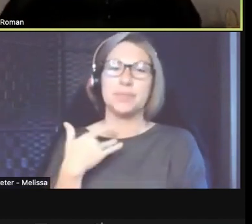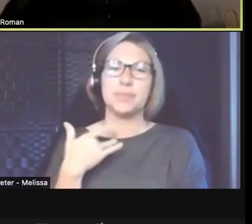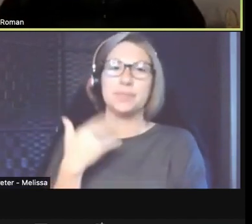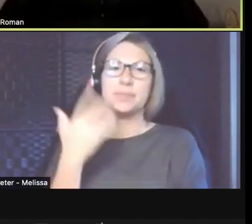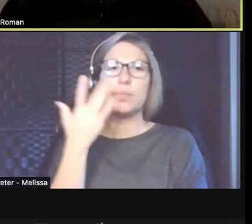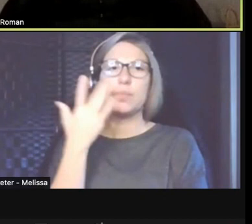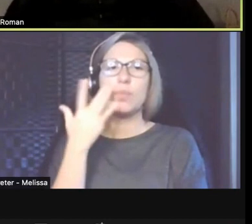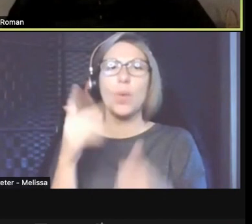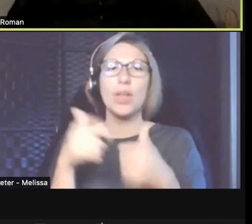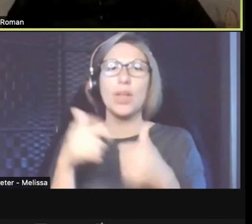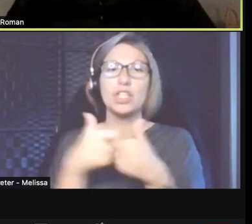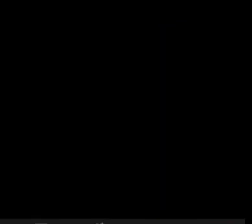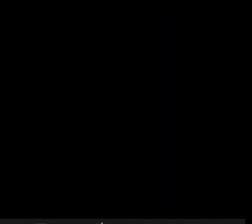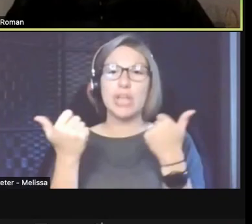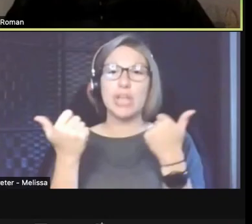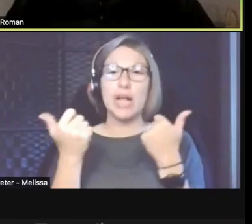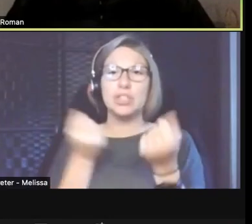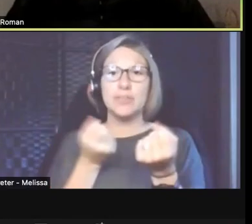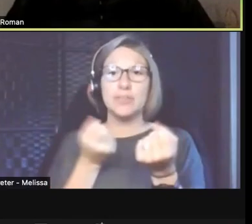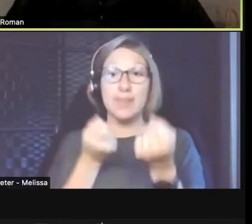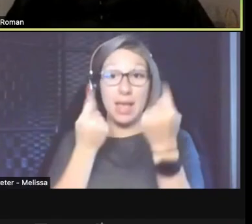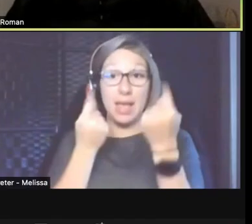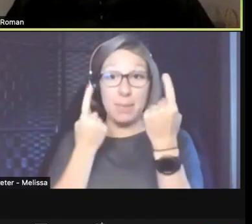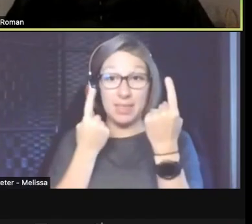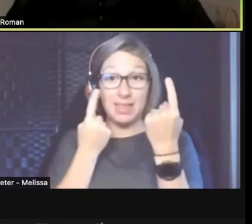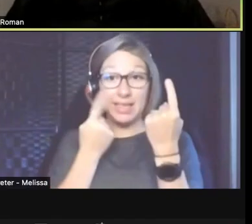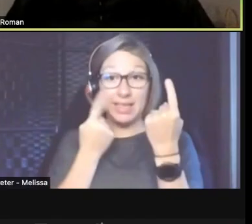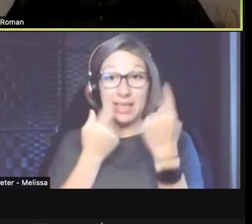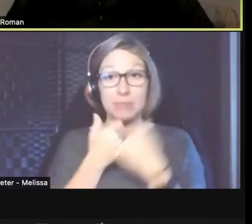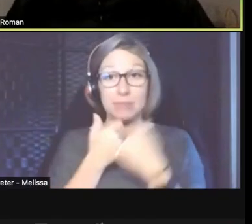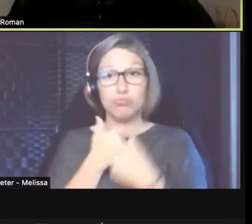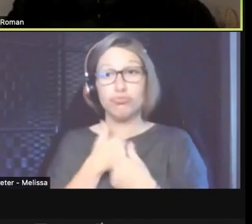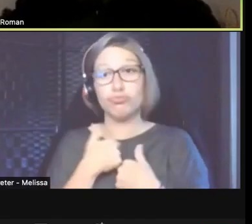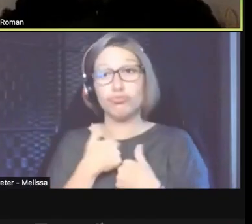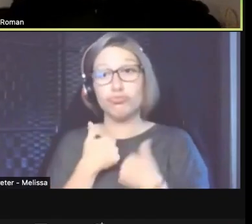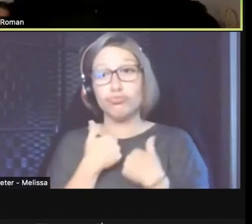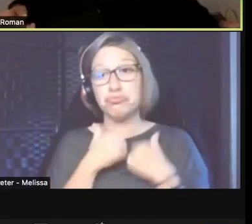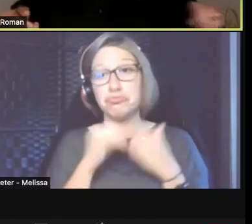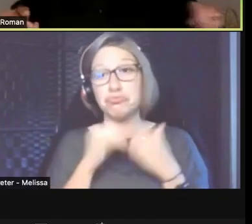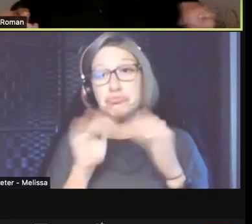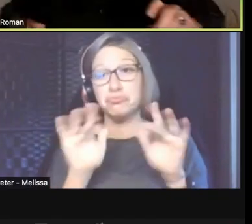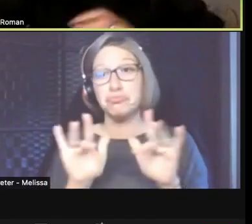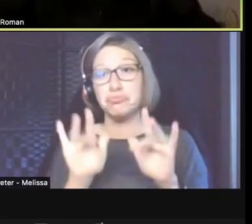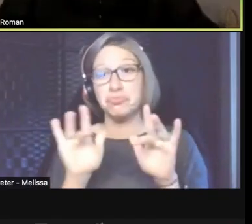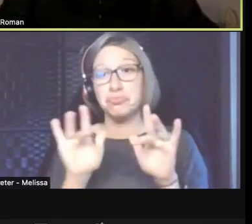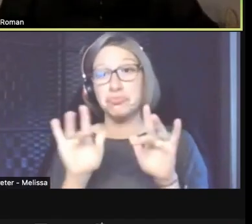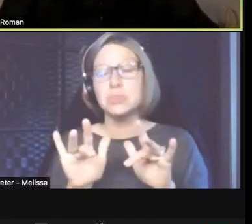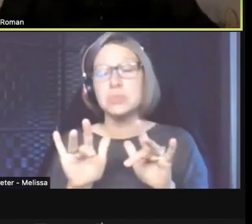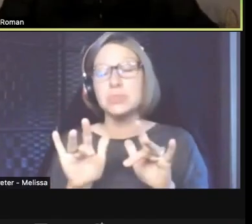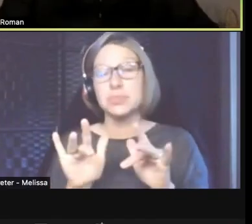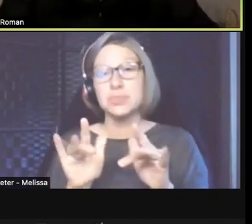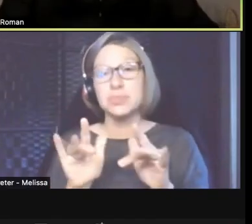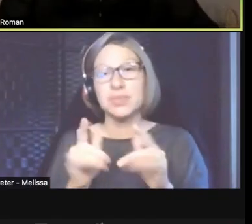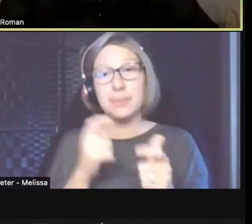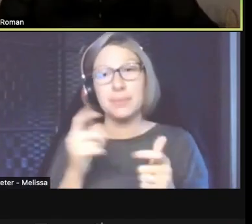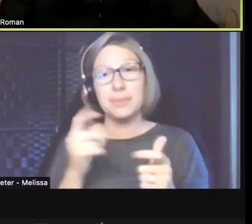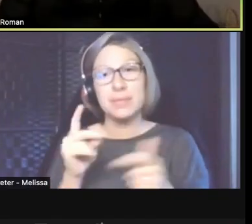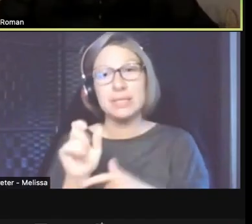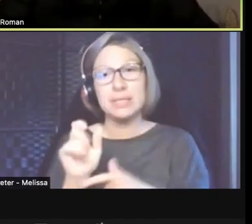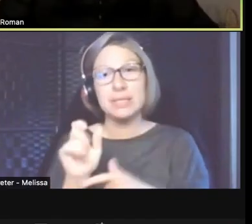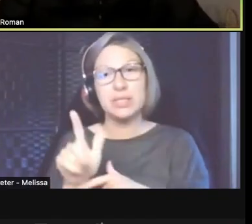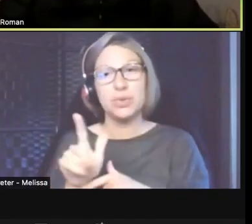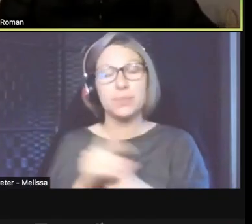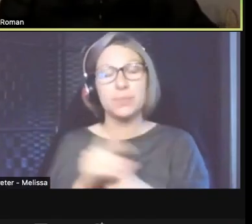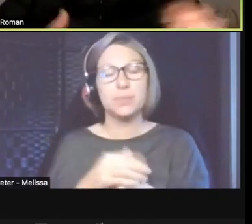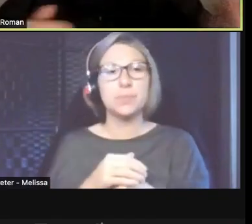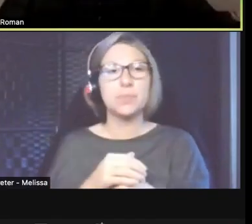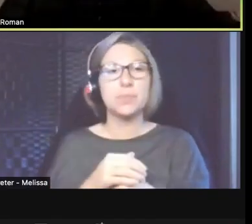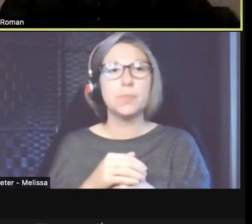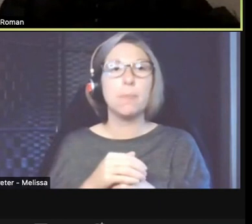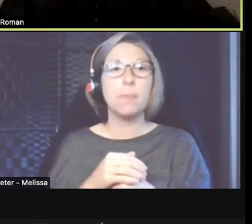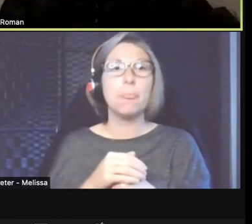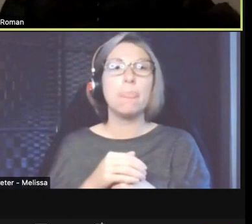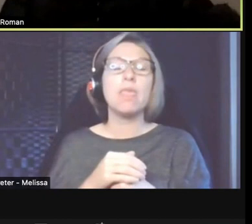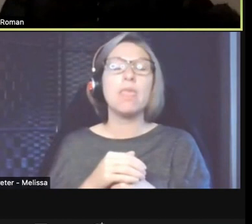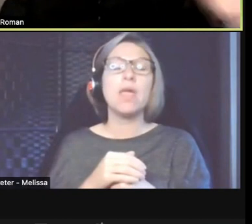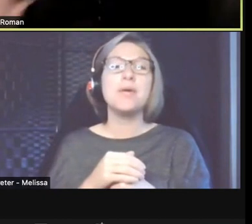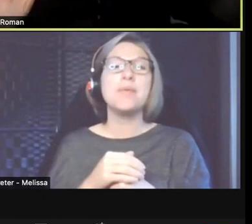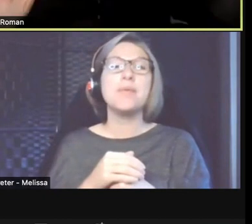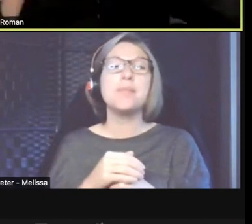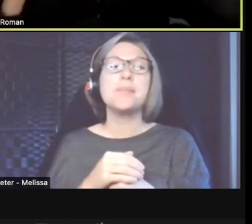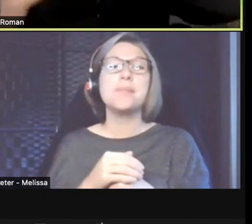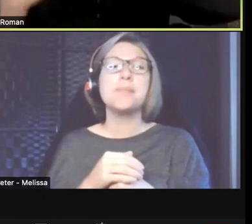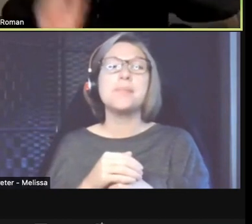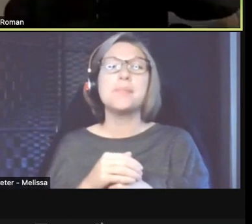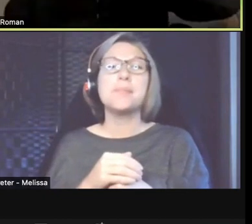challenges of empathy and sympathy are a big deal. And they have, I actually did a little